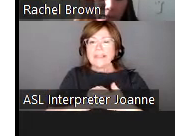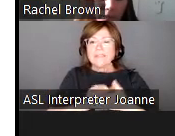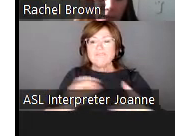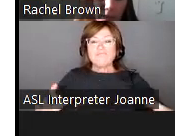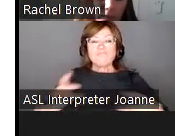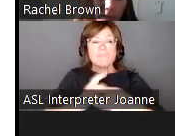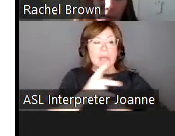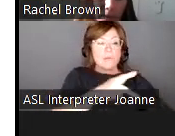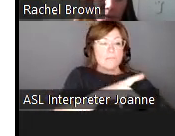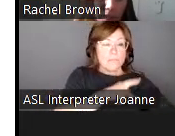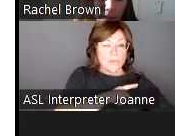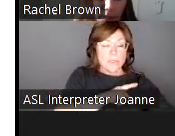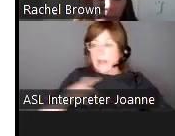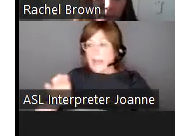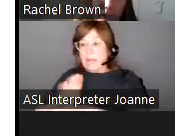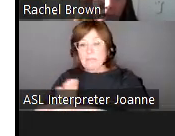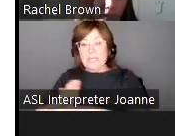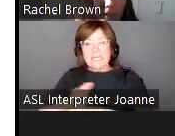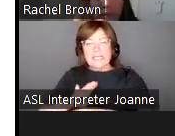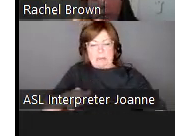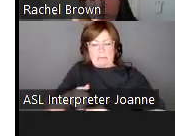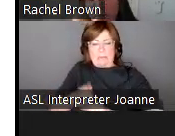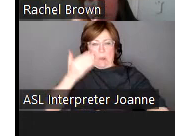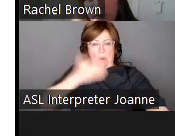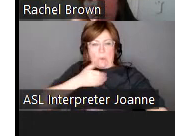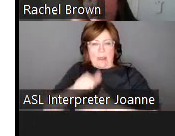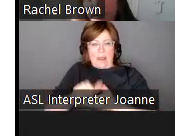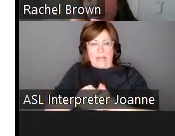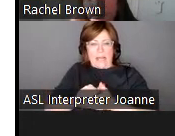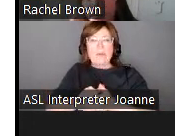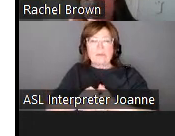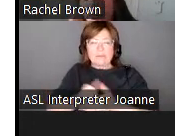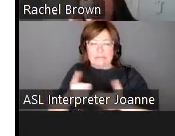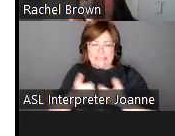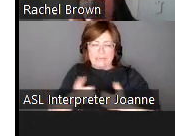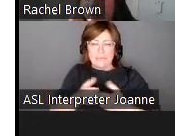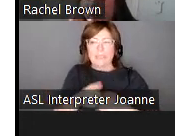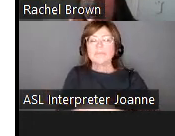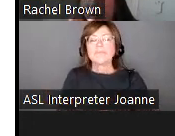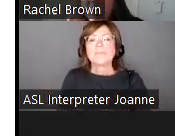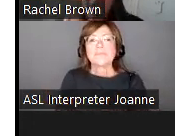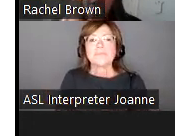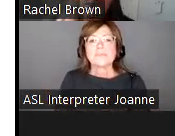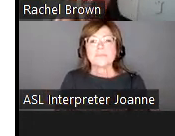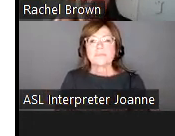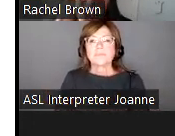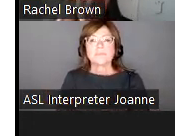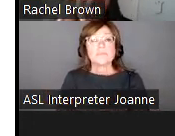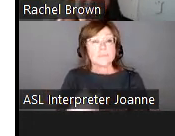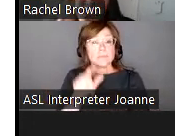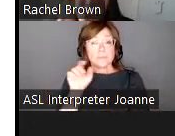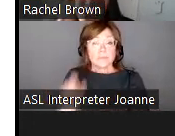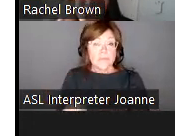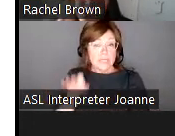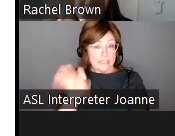keep everything together and not get confused between the two. So another tip that I